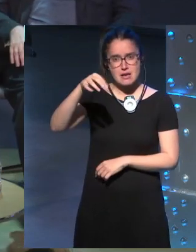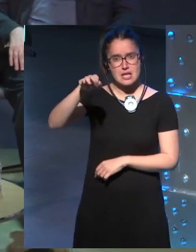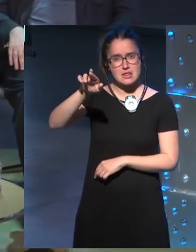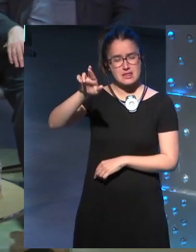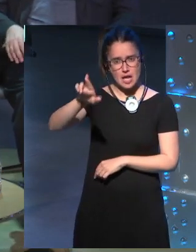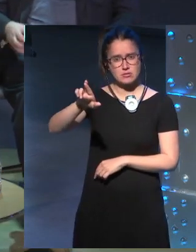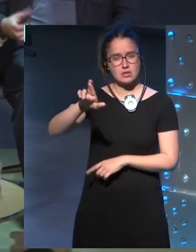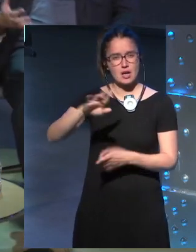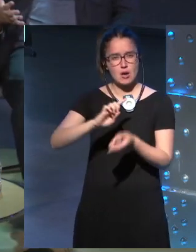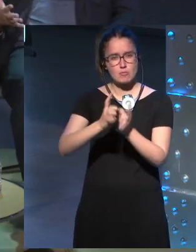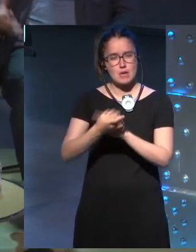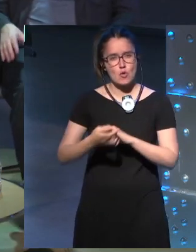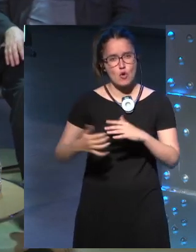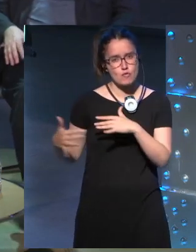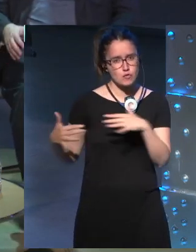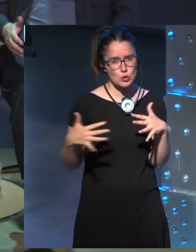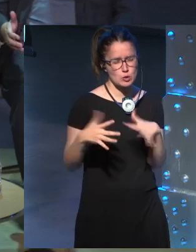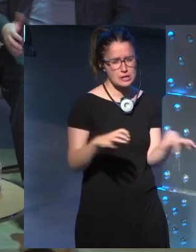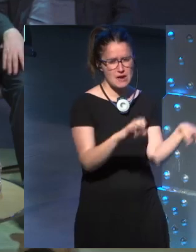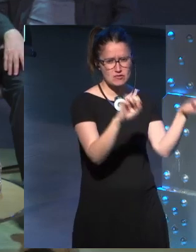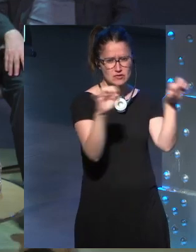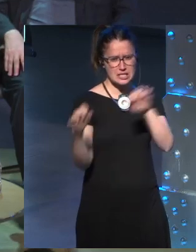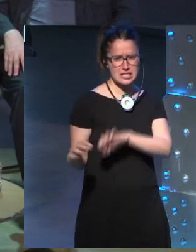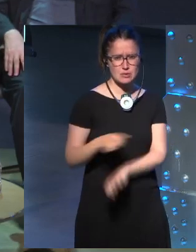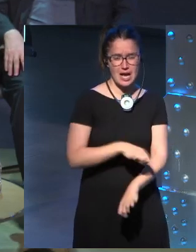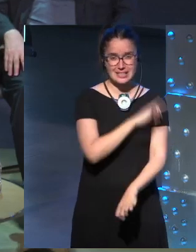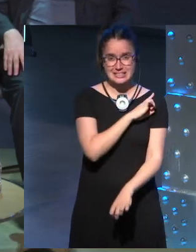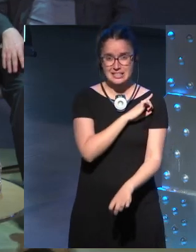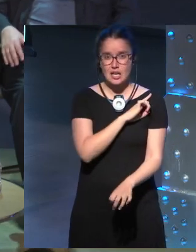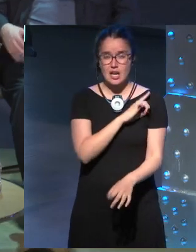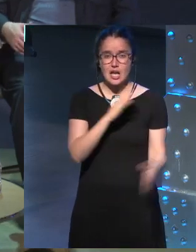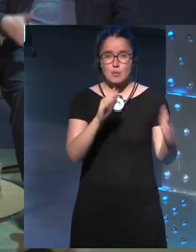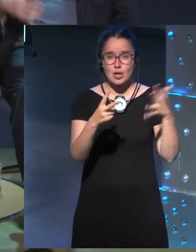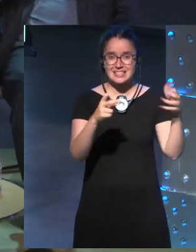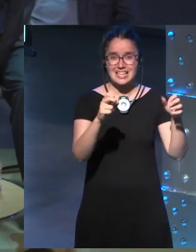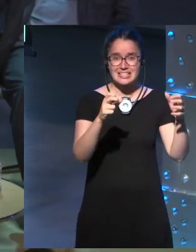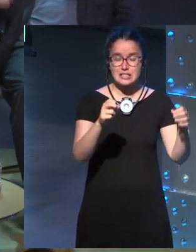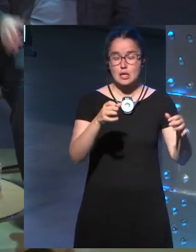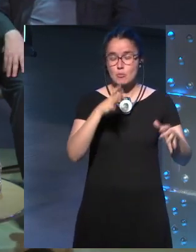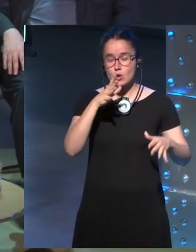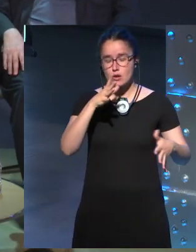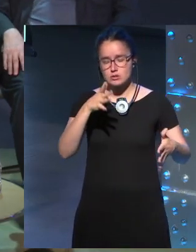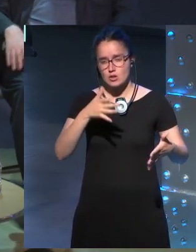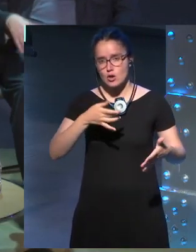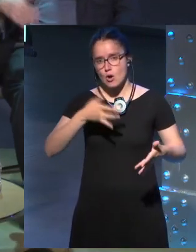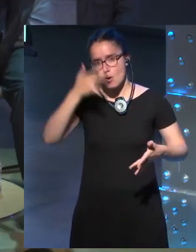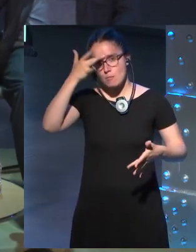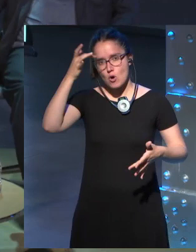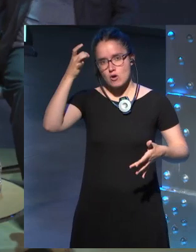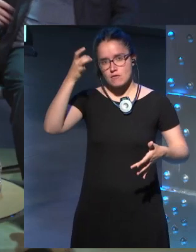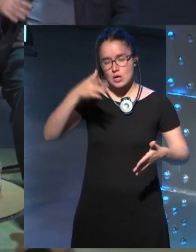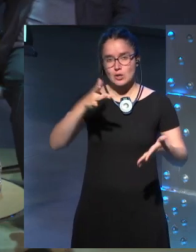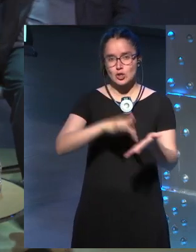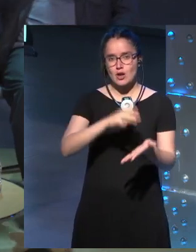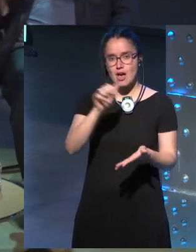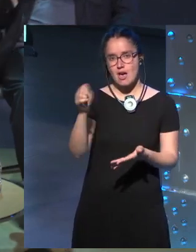that Herrera's Inter changed football with that defensive football during the 60s, and this is why I